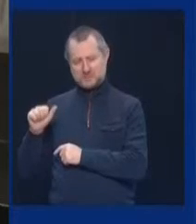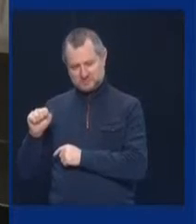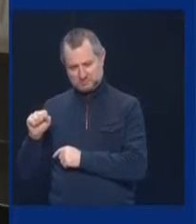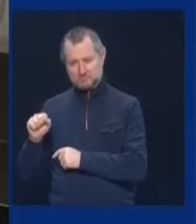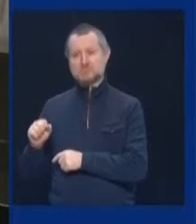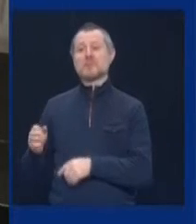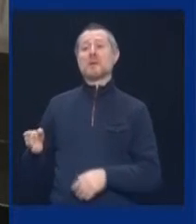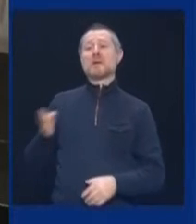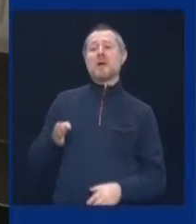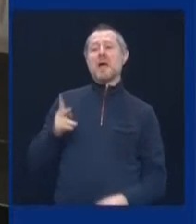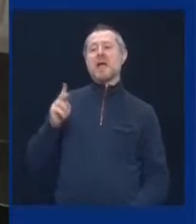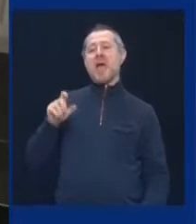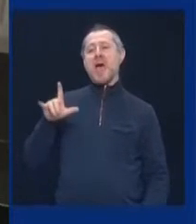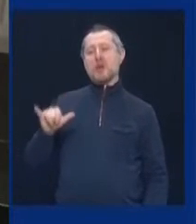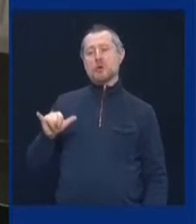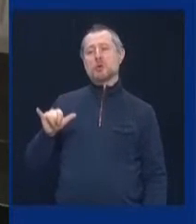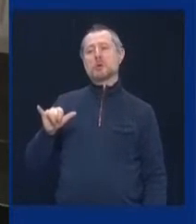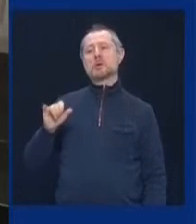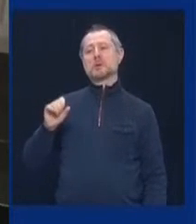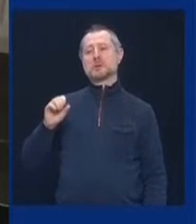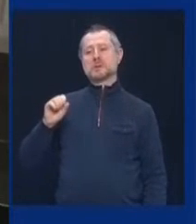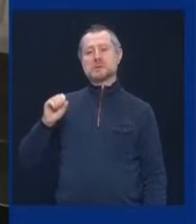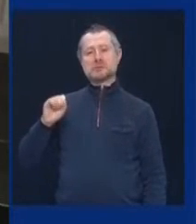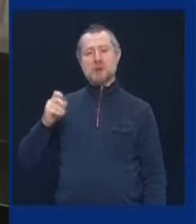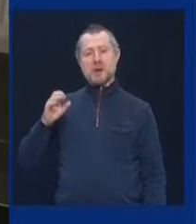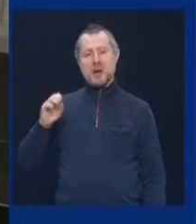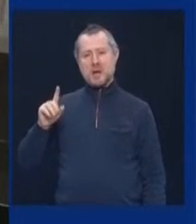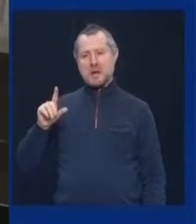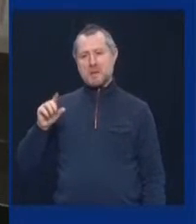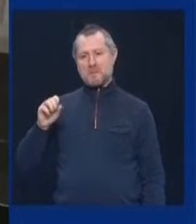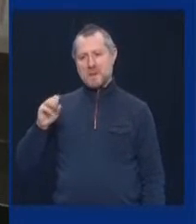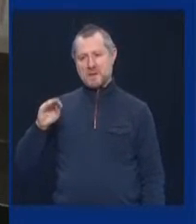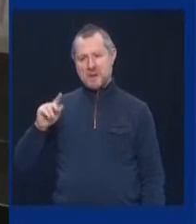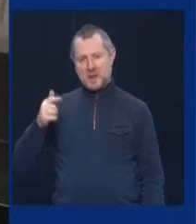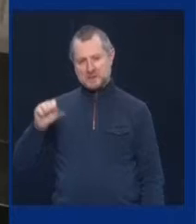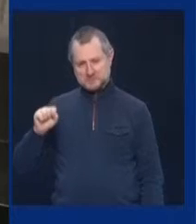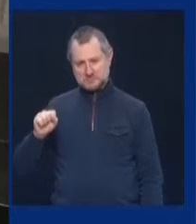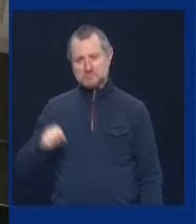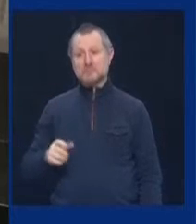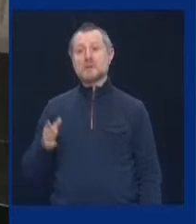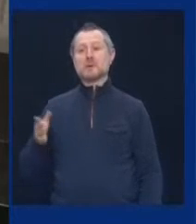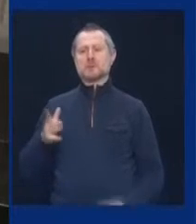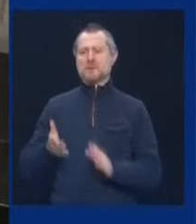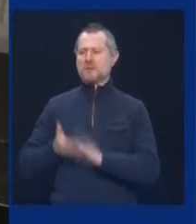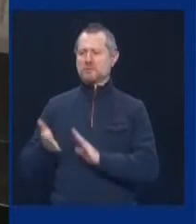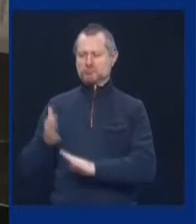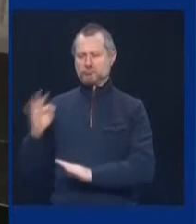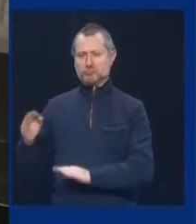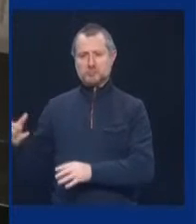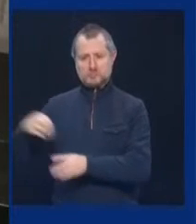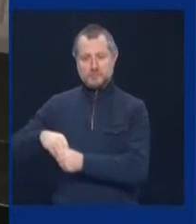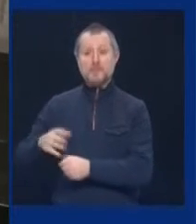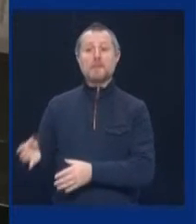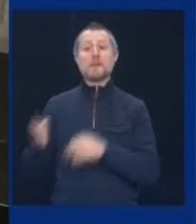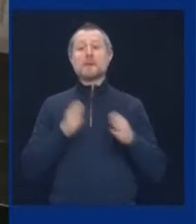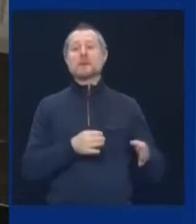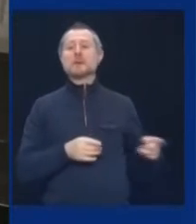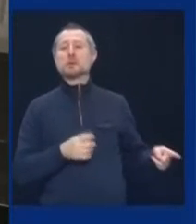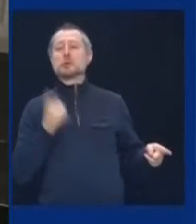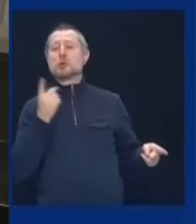makes everything work and run and gets things done. Amen. Dr. Howard Zucker, Melissa DeRosa, Secretary to the